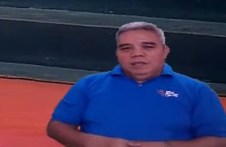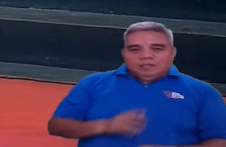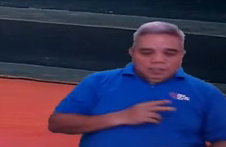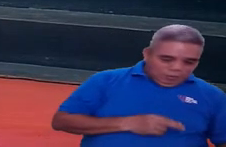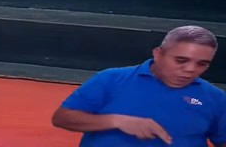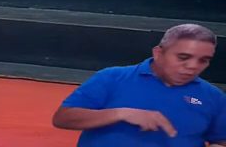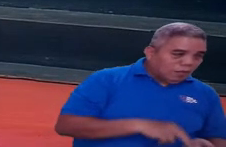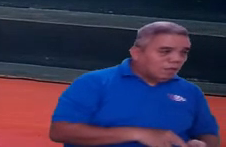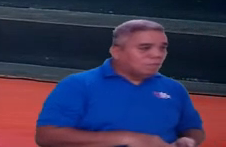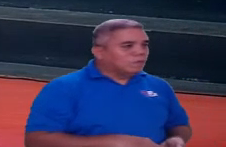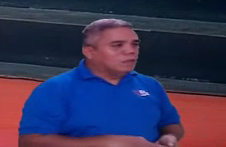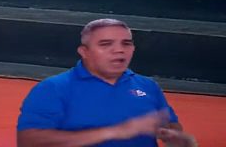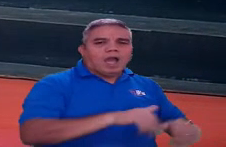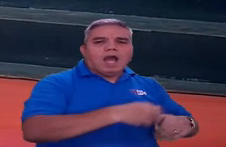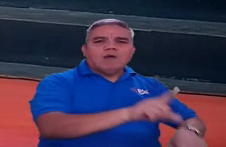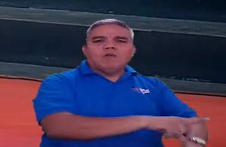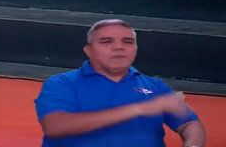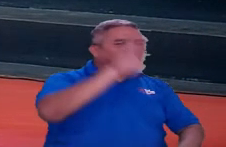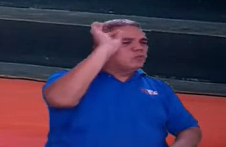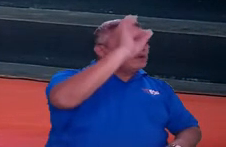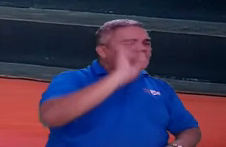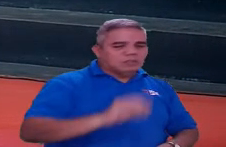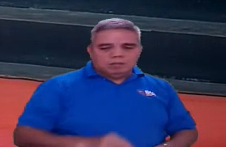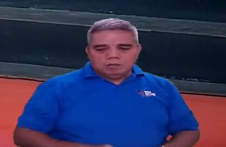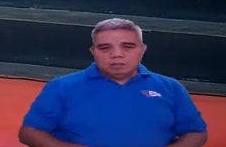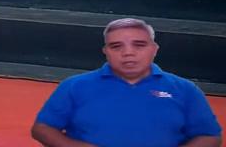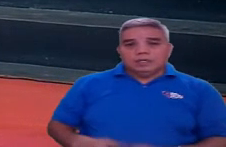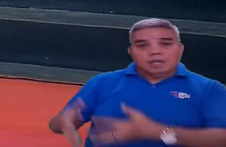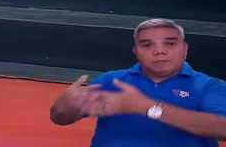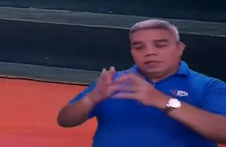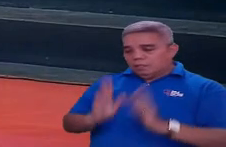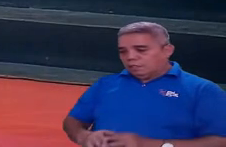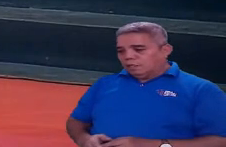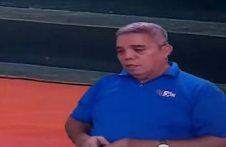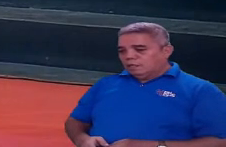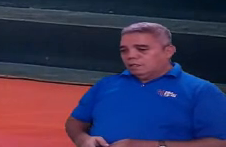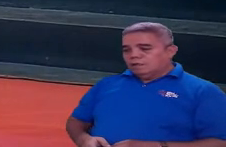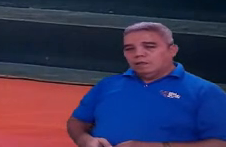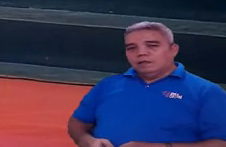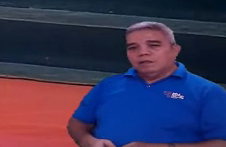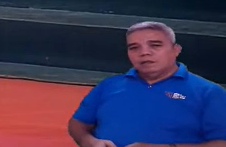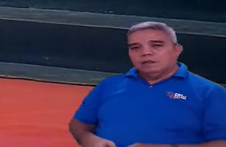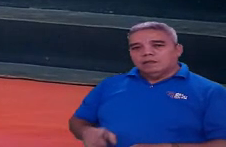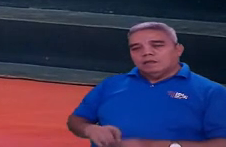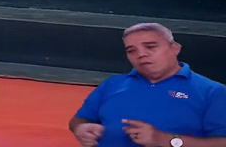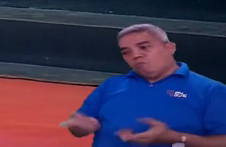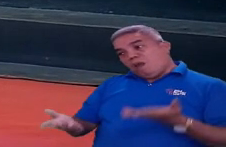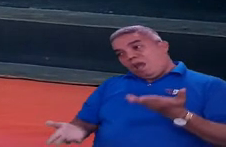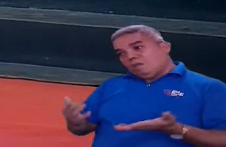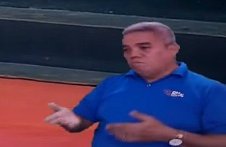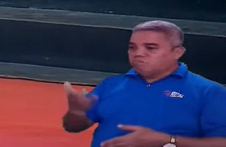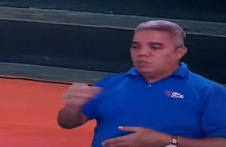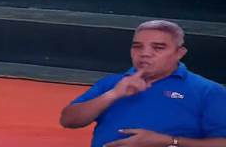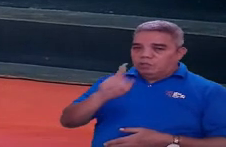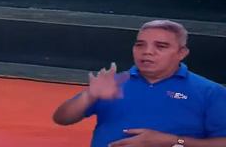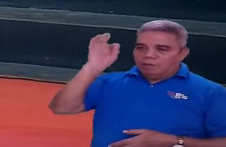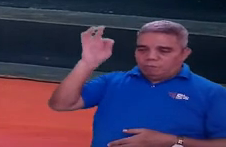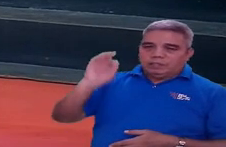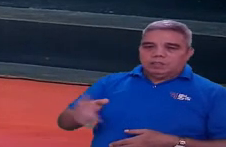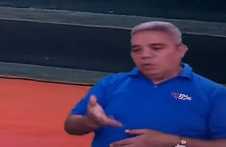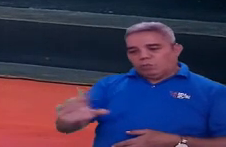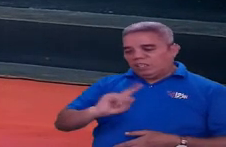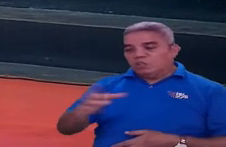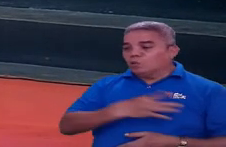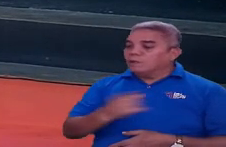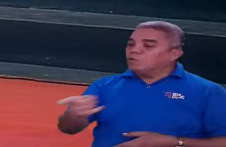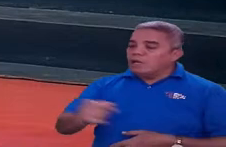So he sabi ko, how long am I going to preach? Sabi niya, 30 minutes. Well, of course, you can preach as long